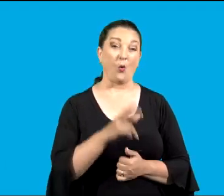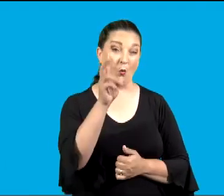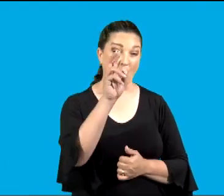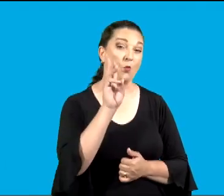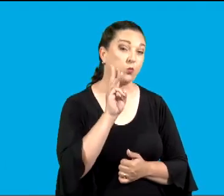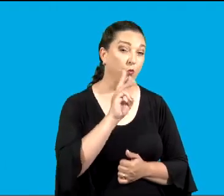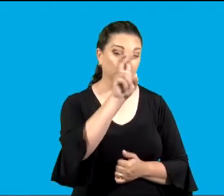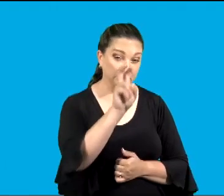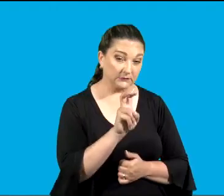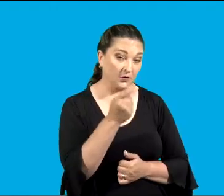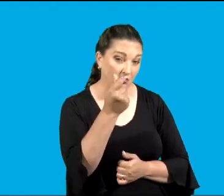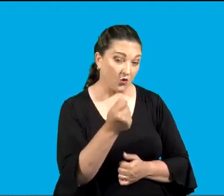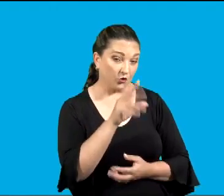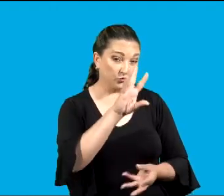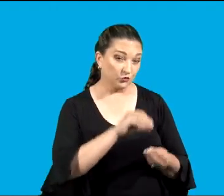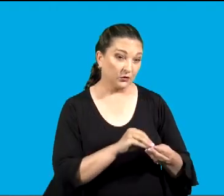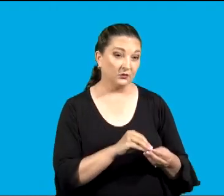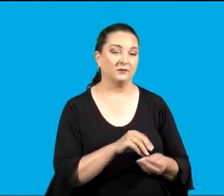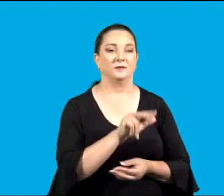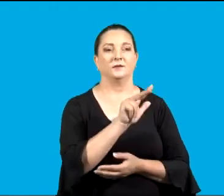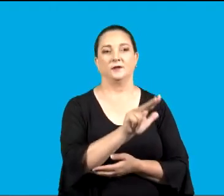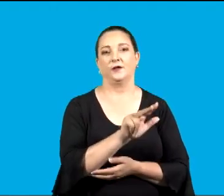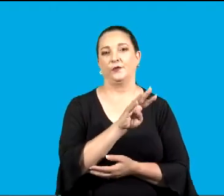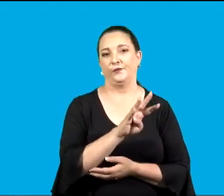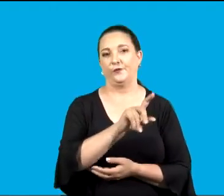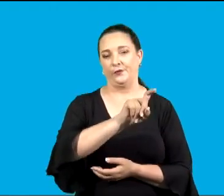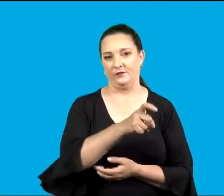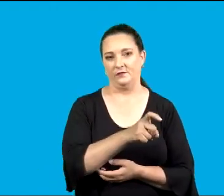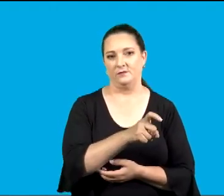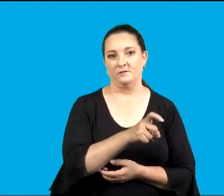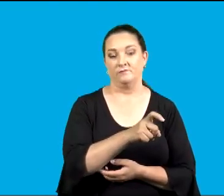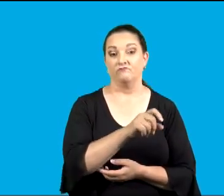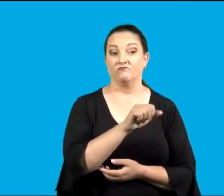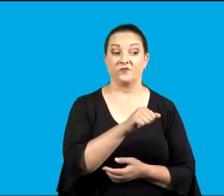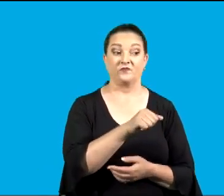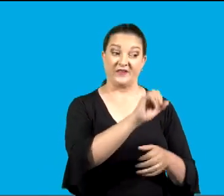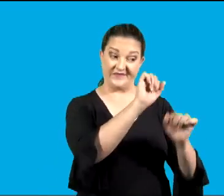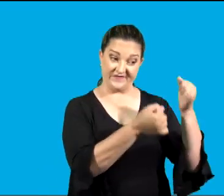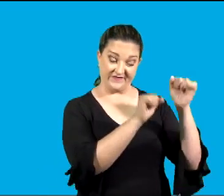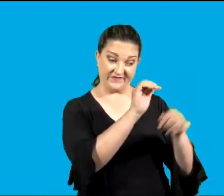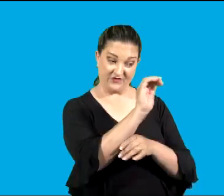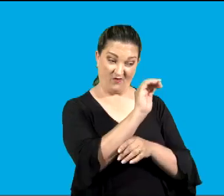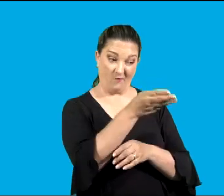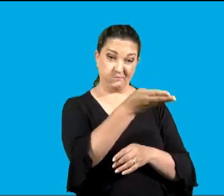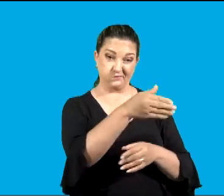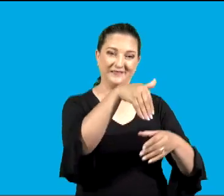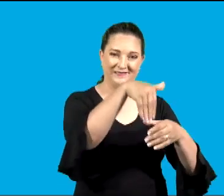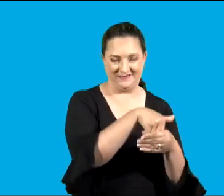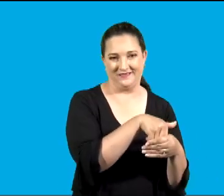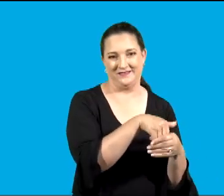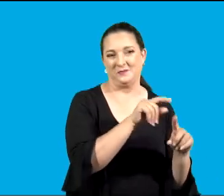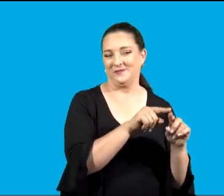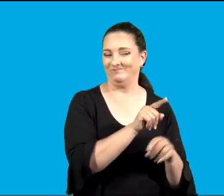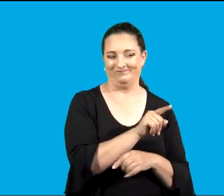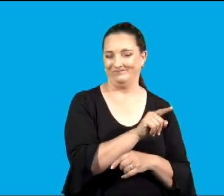the total water and electricity cost for the year, 84,000, was included in the factory overhead.